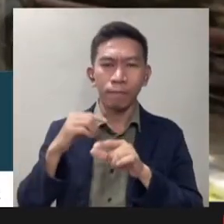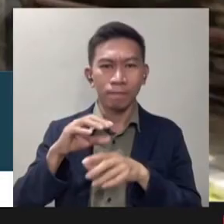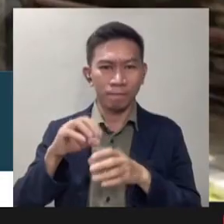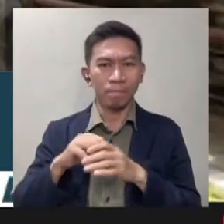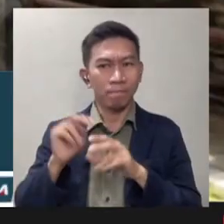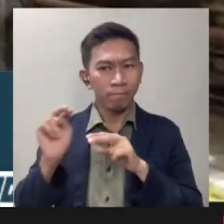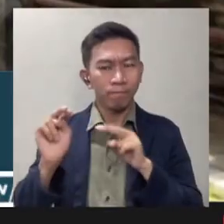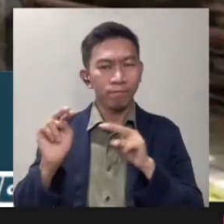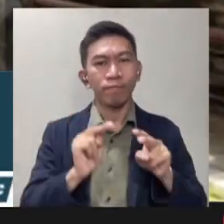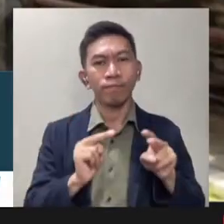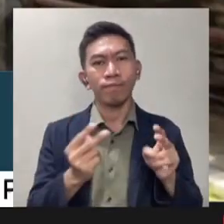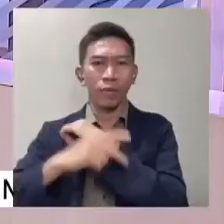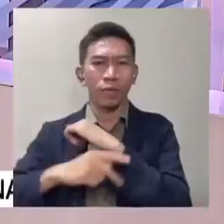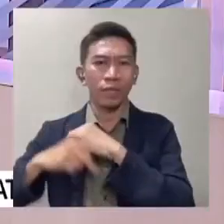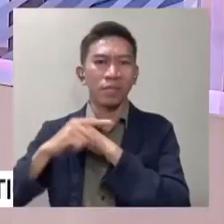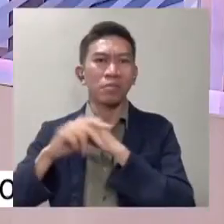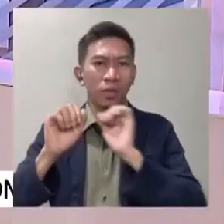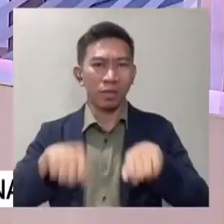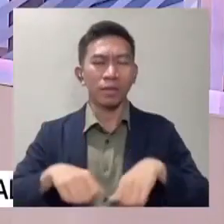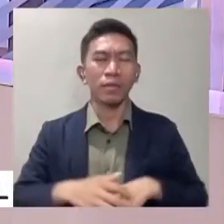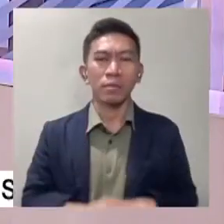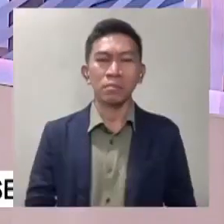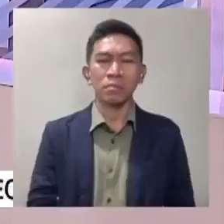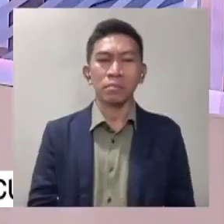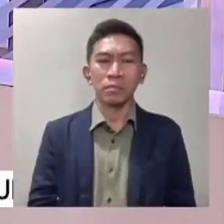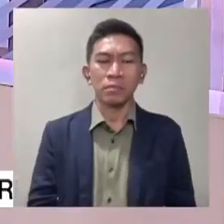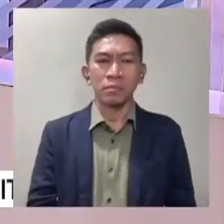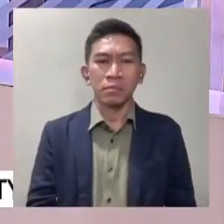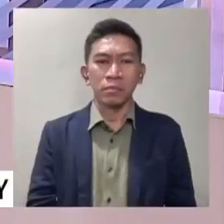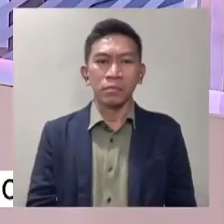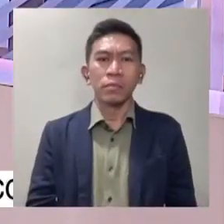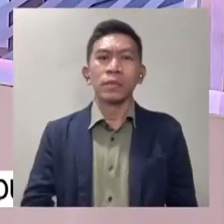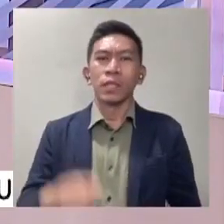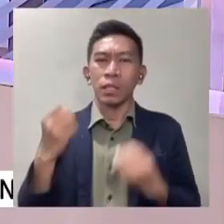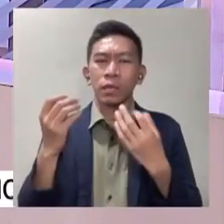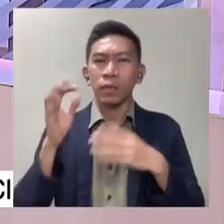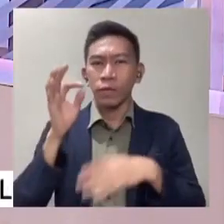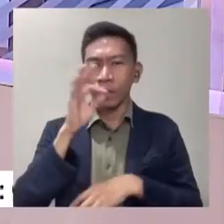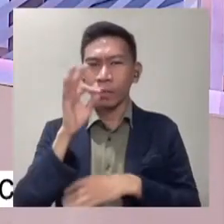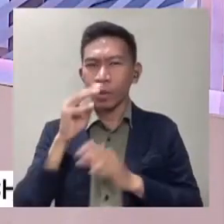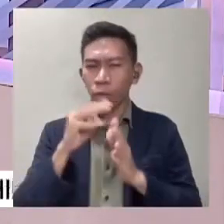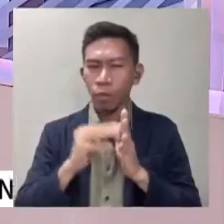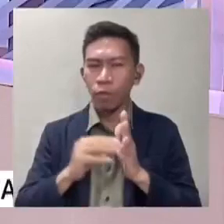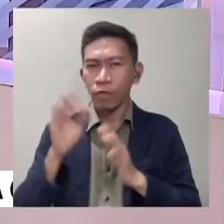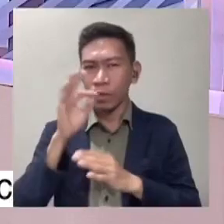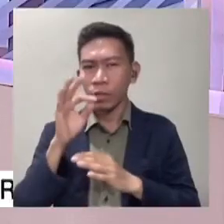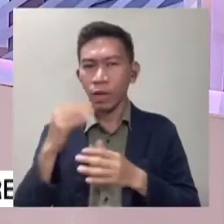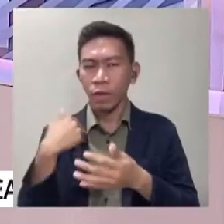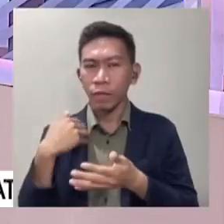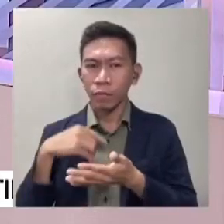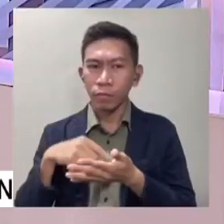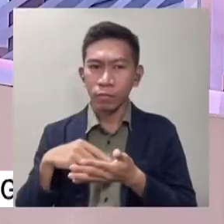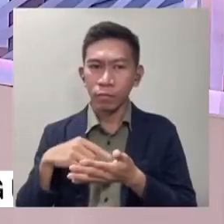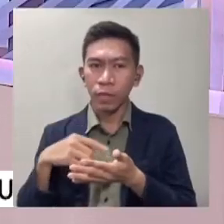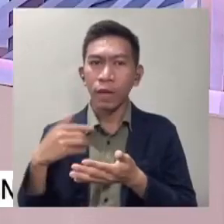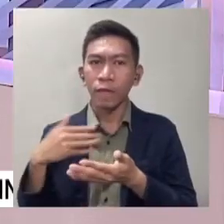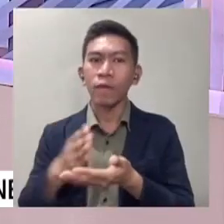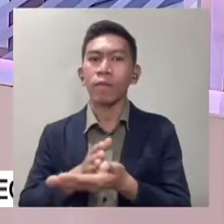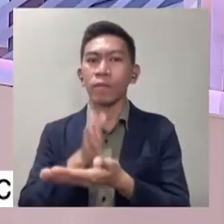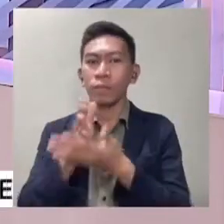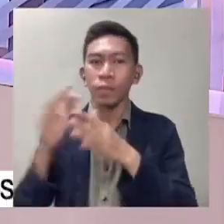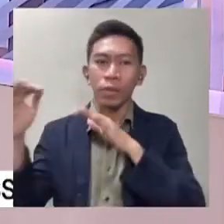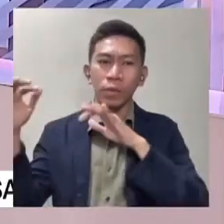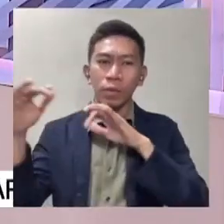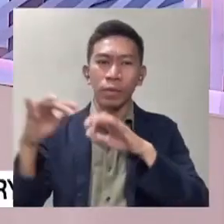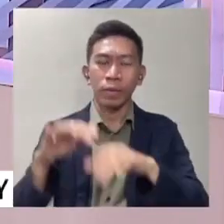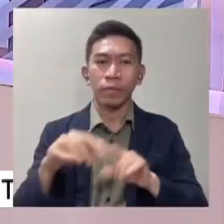Cebu, Annie Perez, ABS-CBN. Well, millions of Filipinos are paying their dearly departed a visit in cemeteries across the country